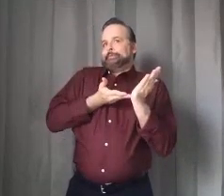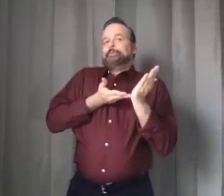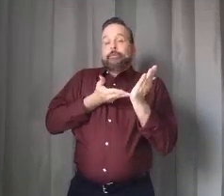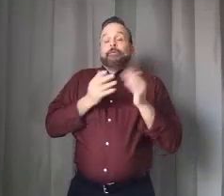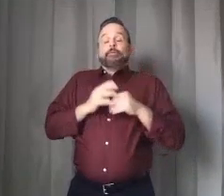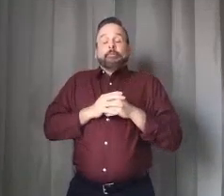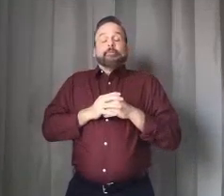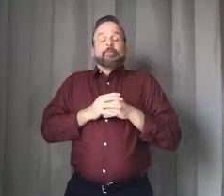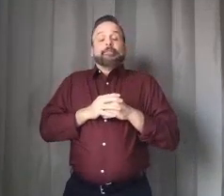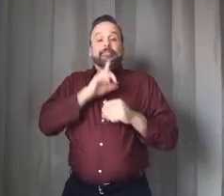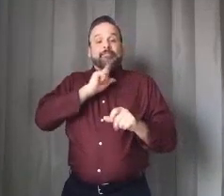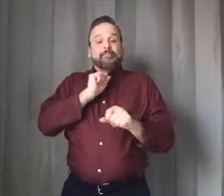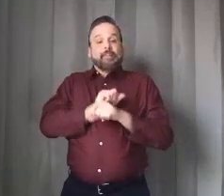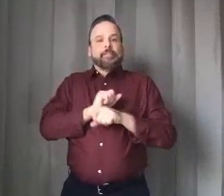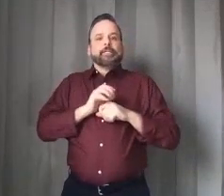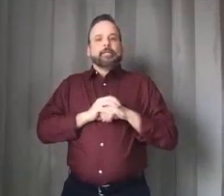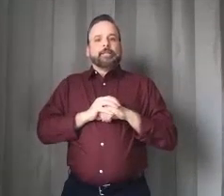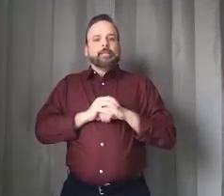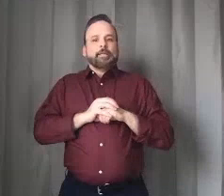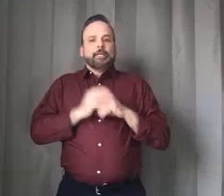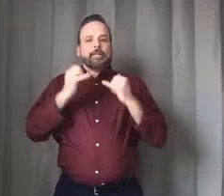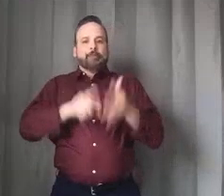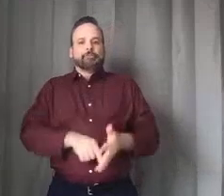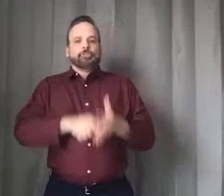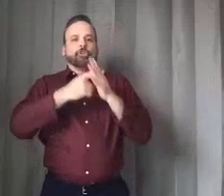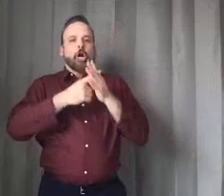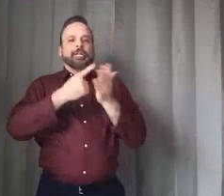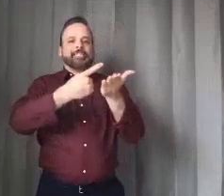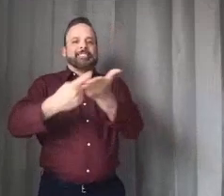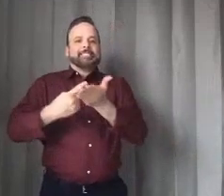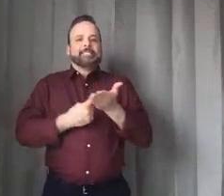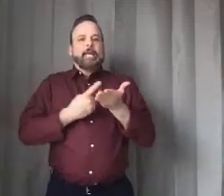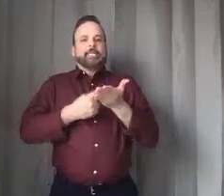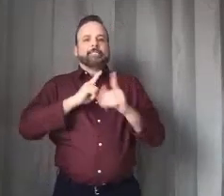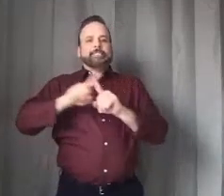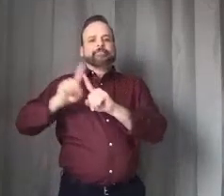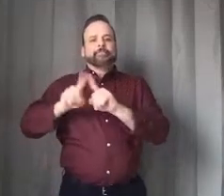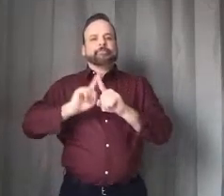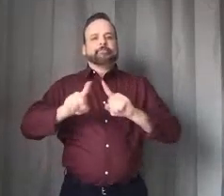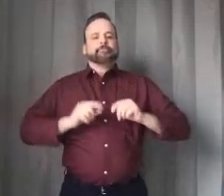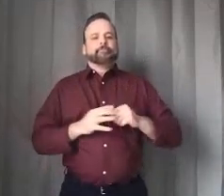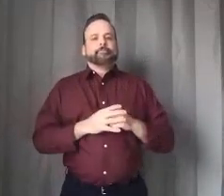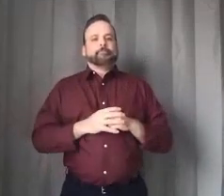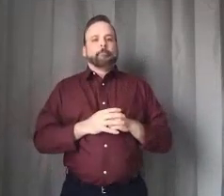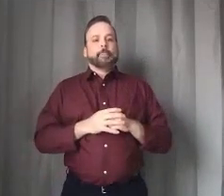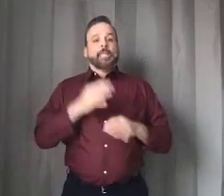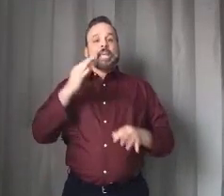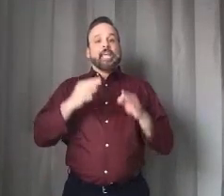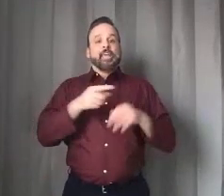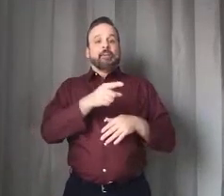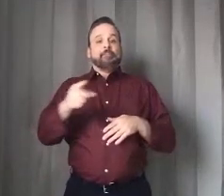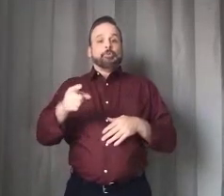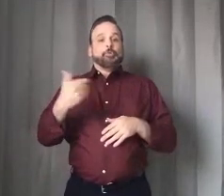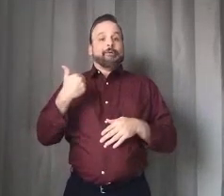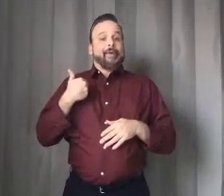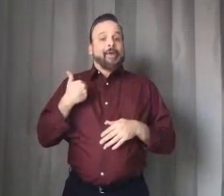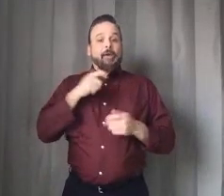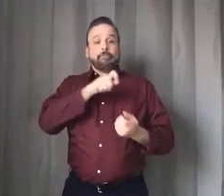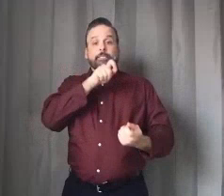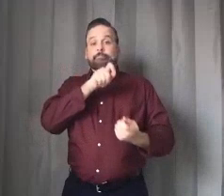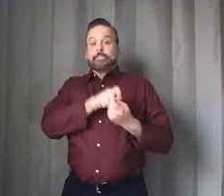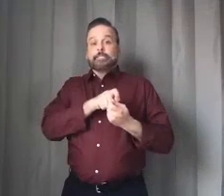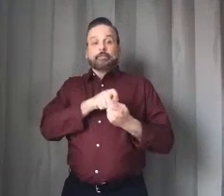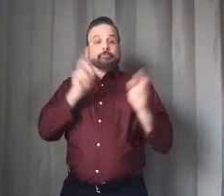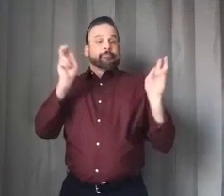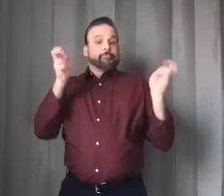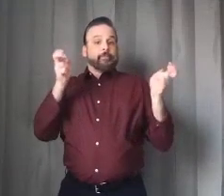definitely. So let's just start just talking about different things. If you guys have something specific that you want to